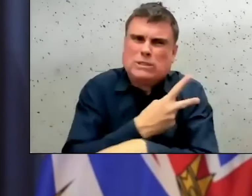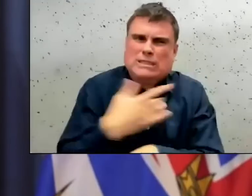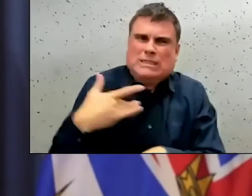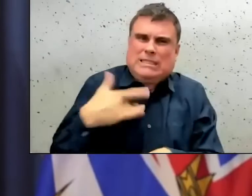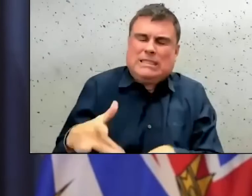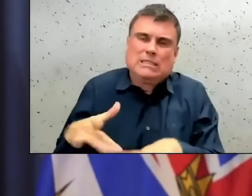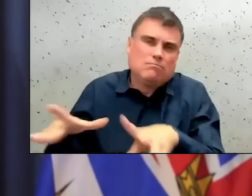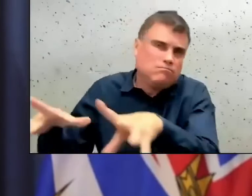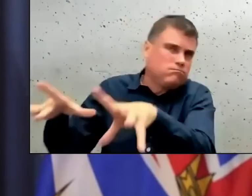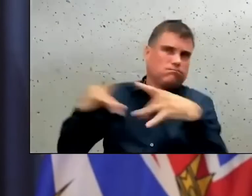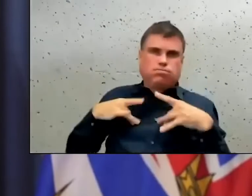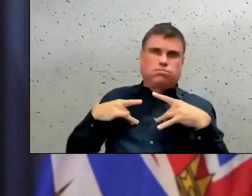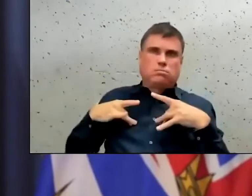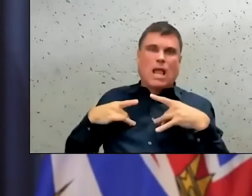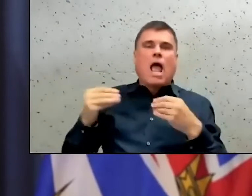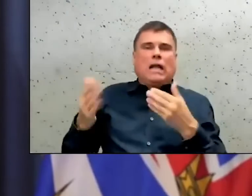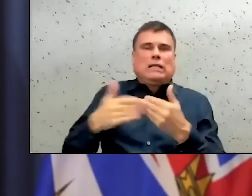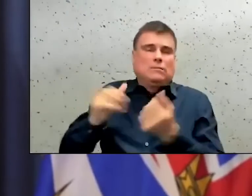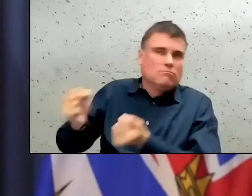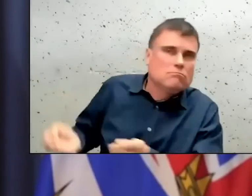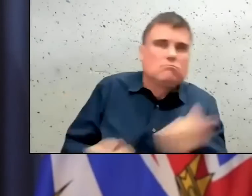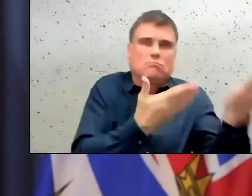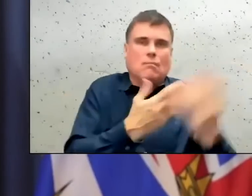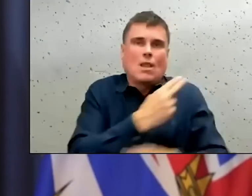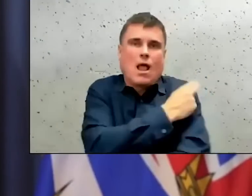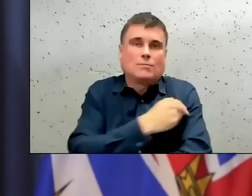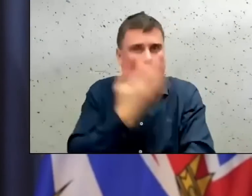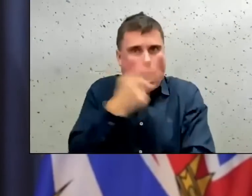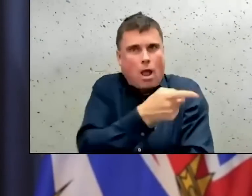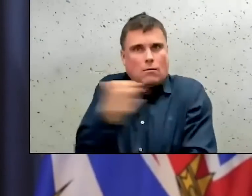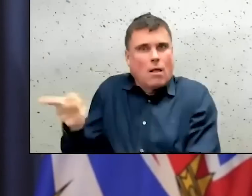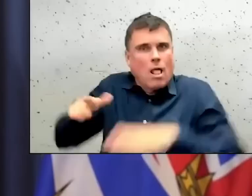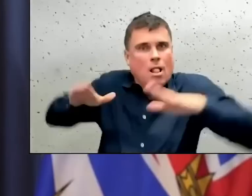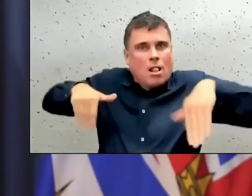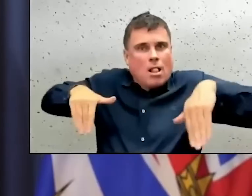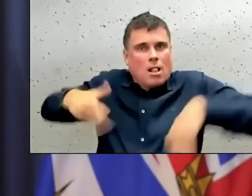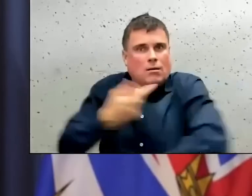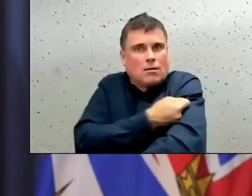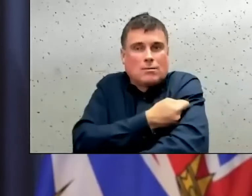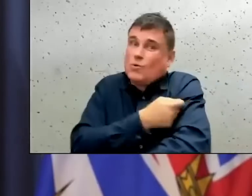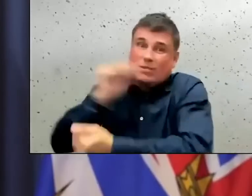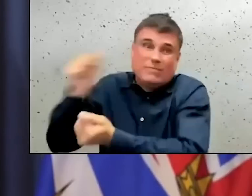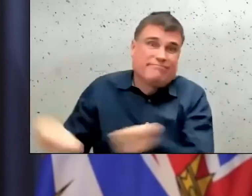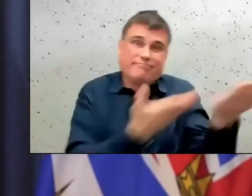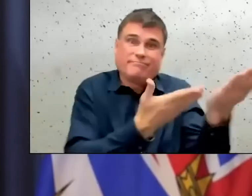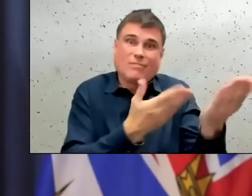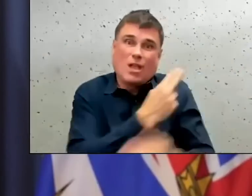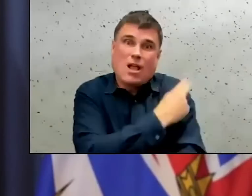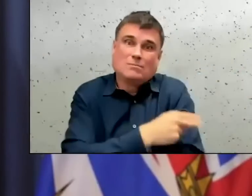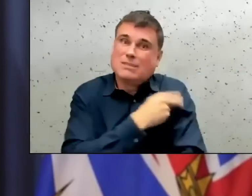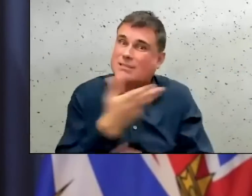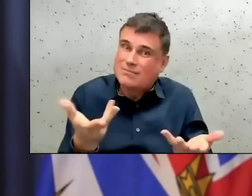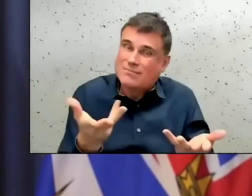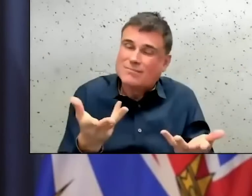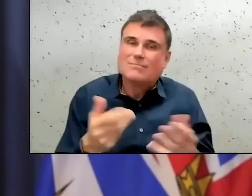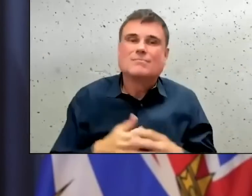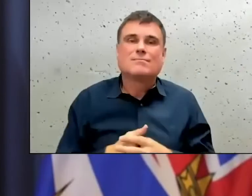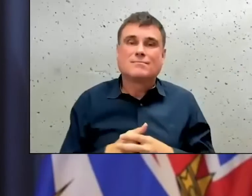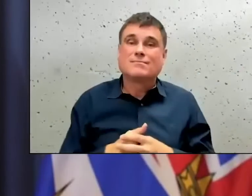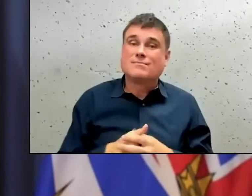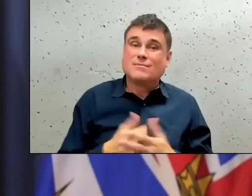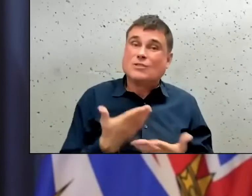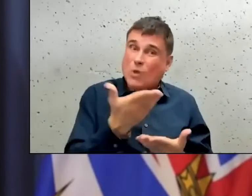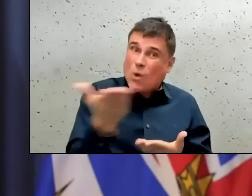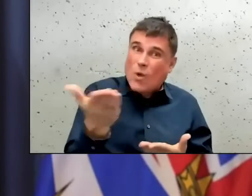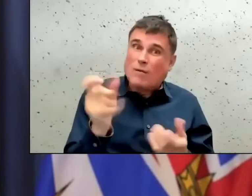40 times. The impact of the number of people in our hospitals with COVID-19, the overwhelming majority of whom are